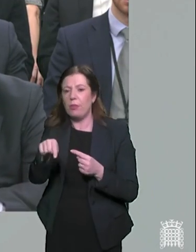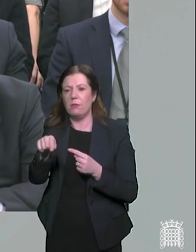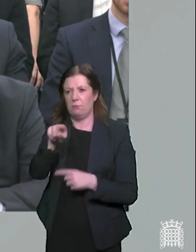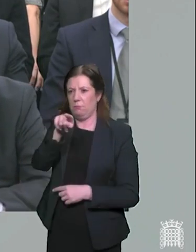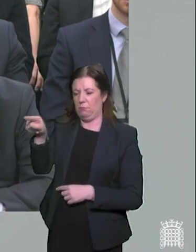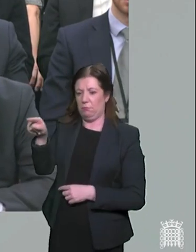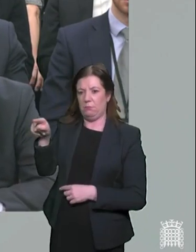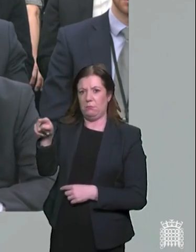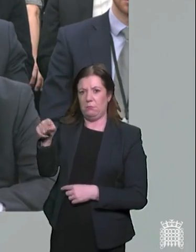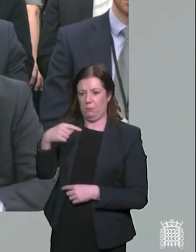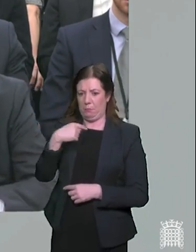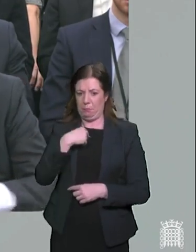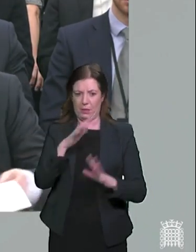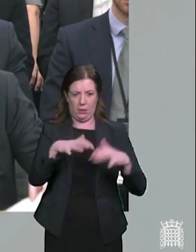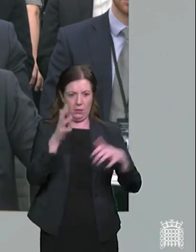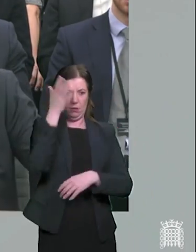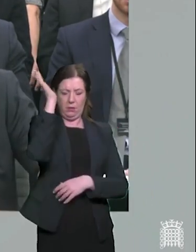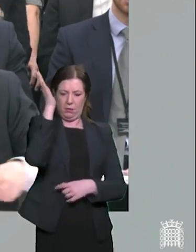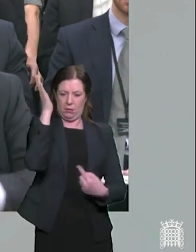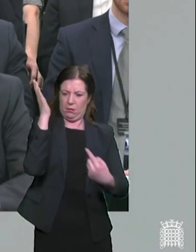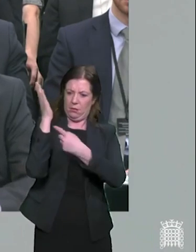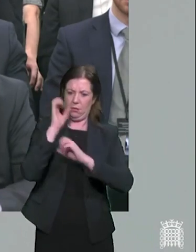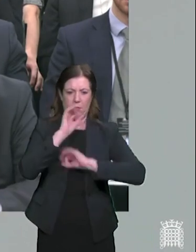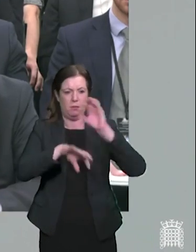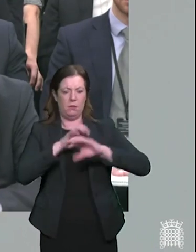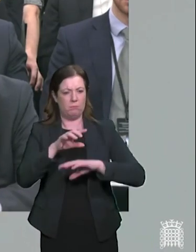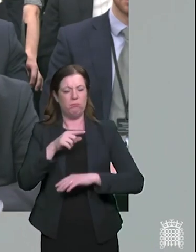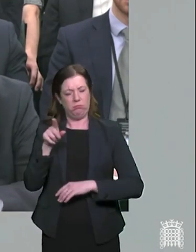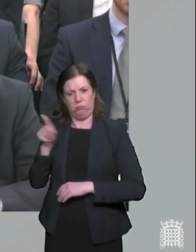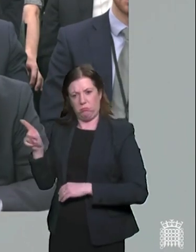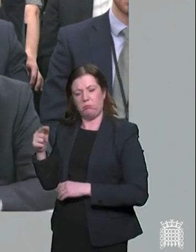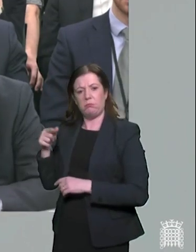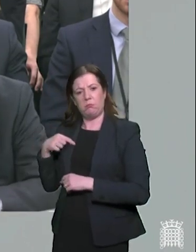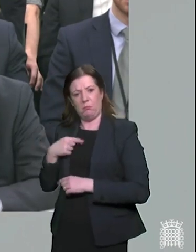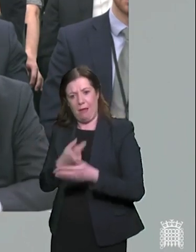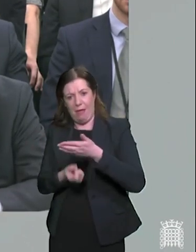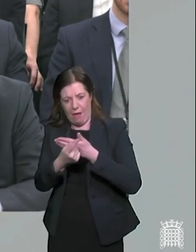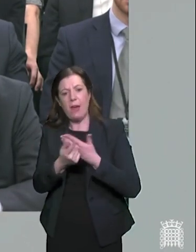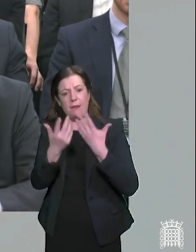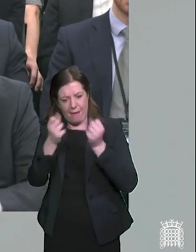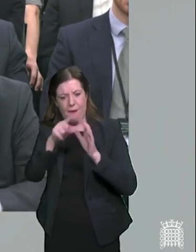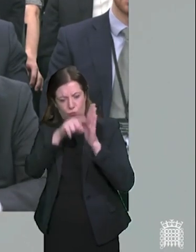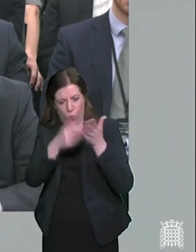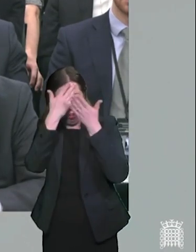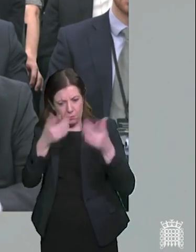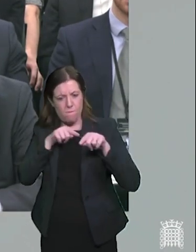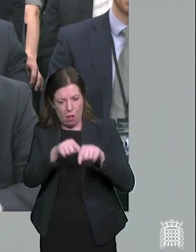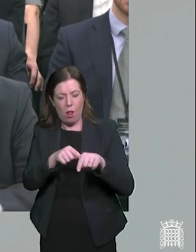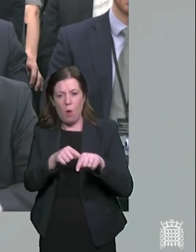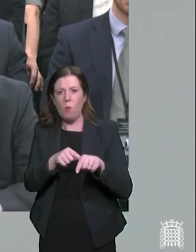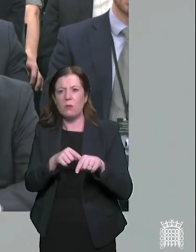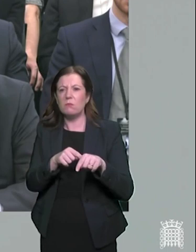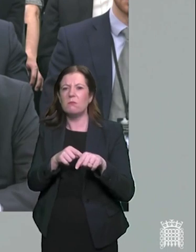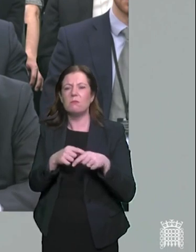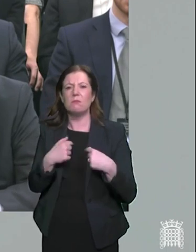concerned that I may have misled the House when I said that I was repeatedly assured that the event was in accordance with the rules. I